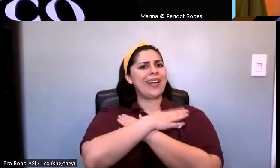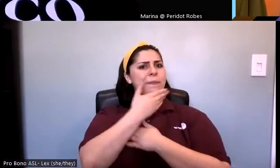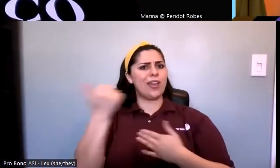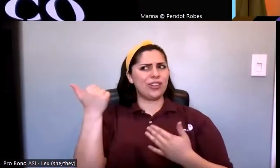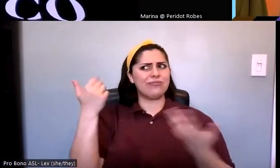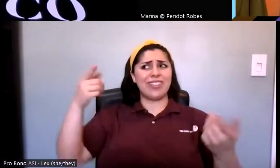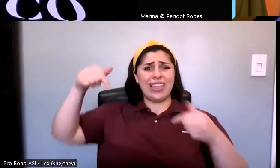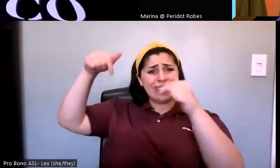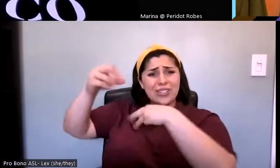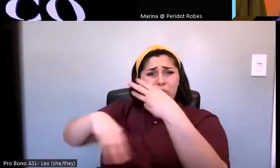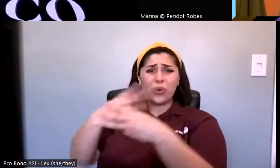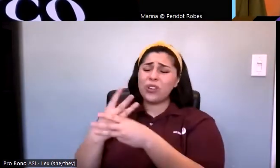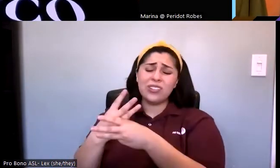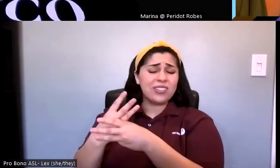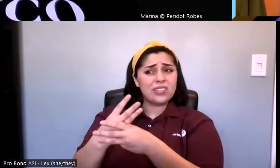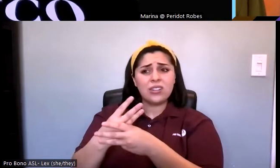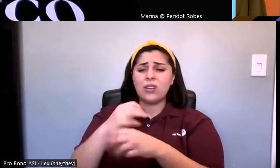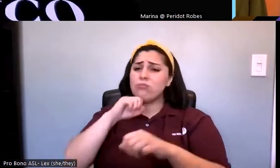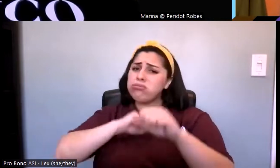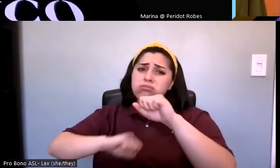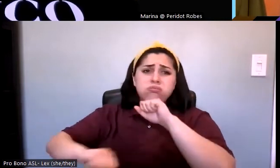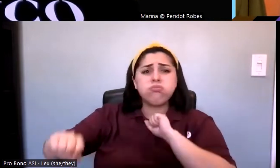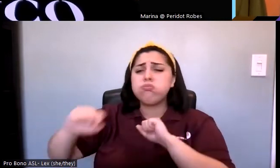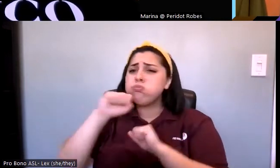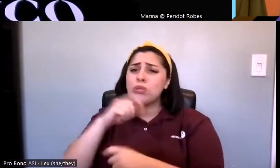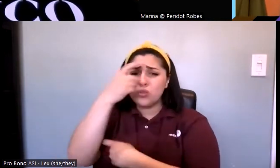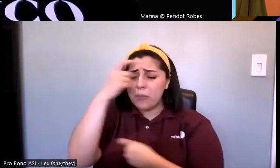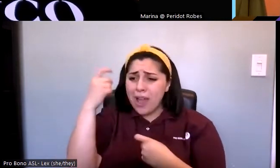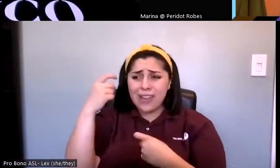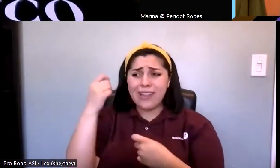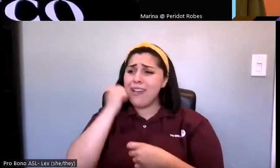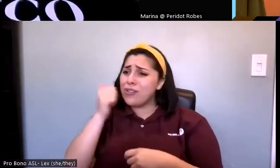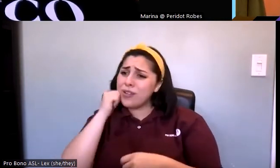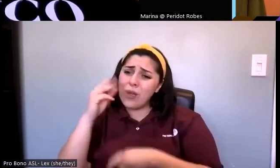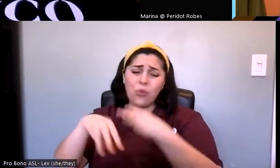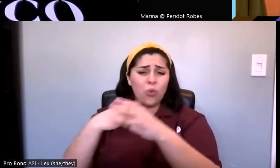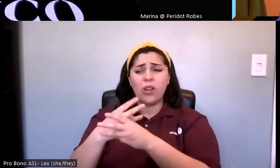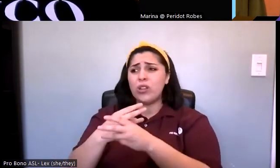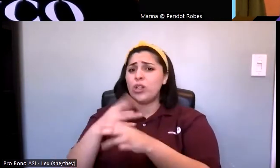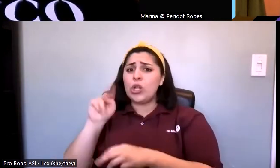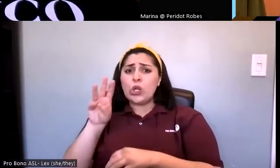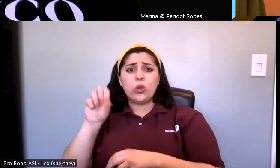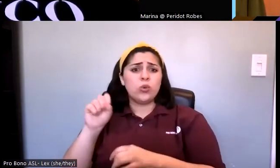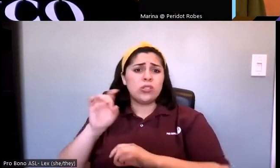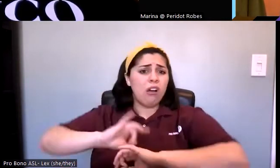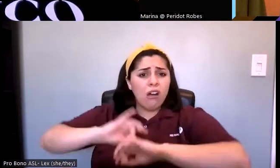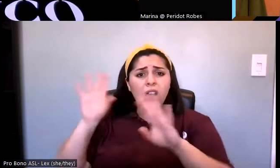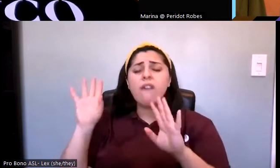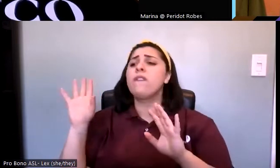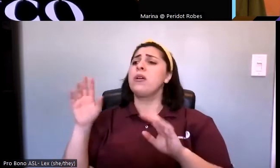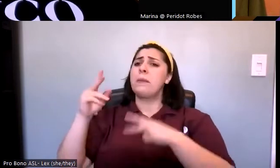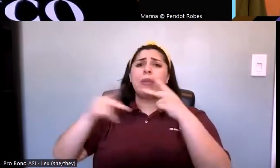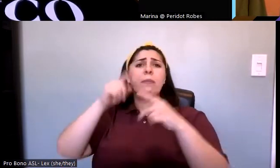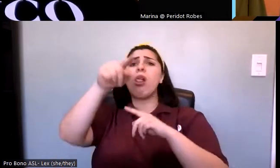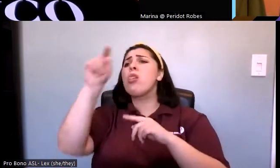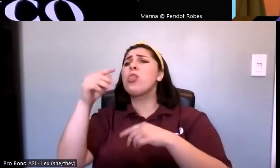really hard being an adult day to day in a city, in a world. The news is terrifying. The people are weird. Job